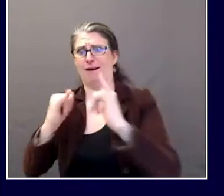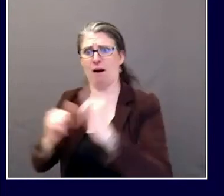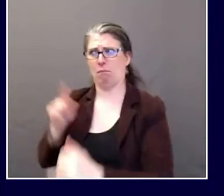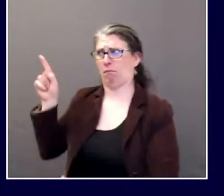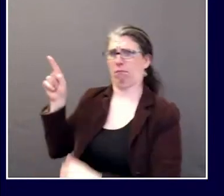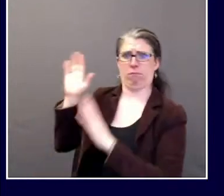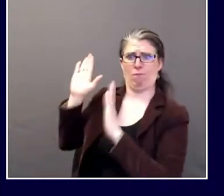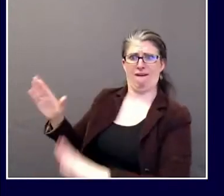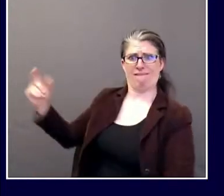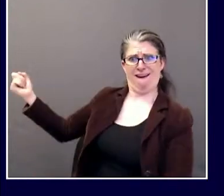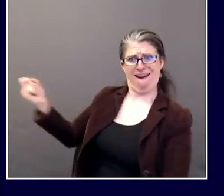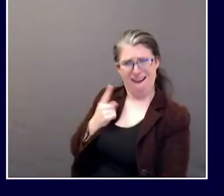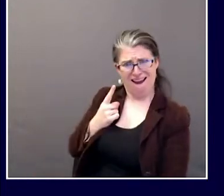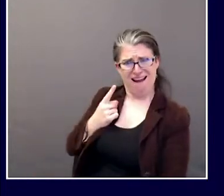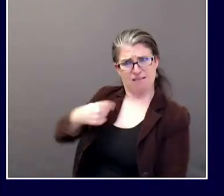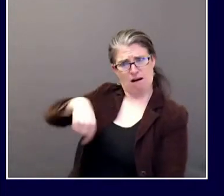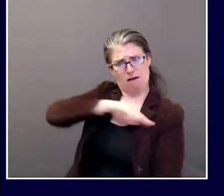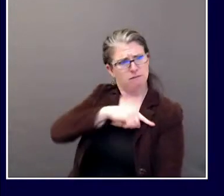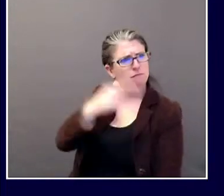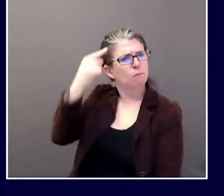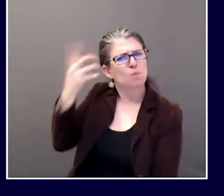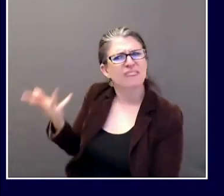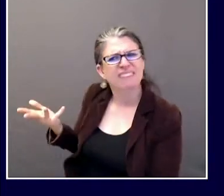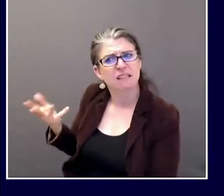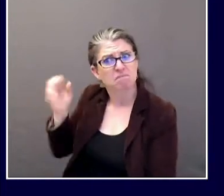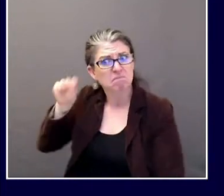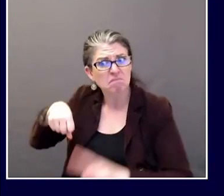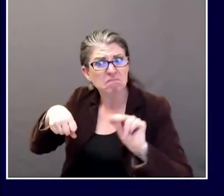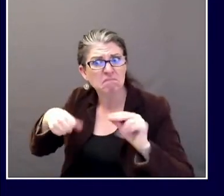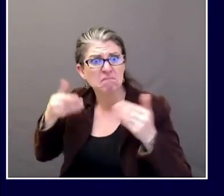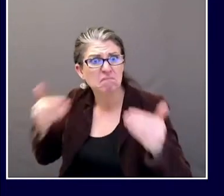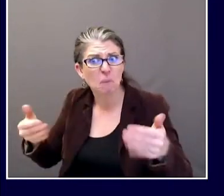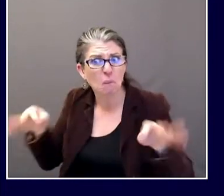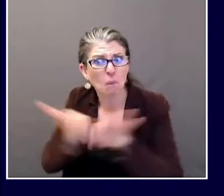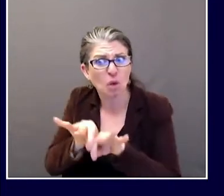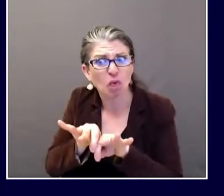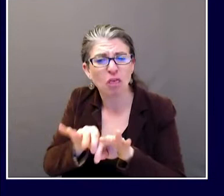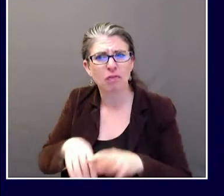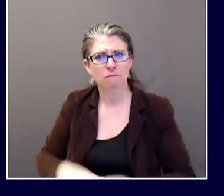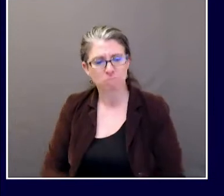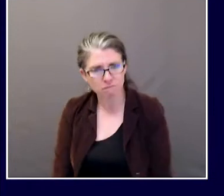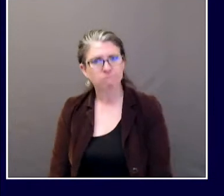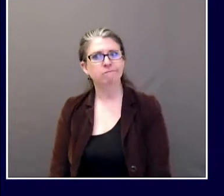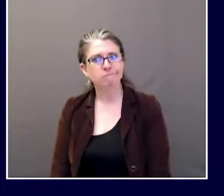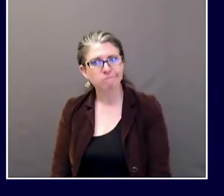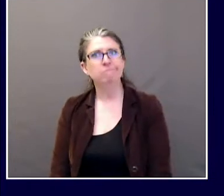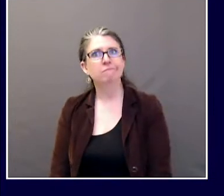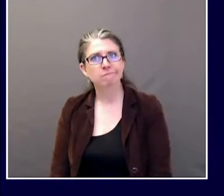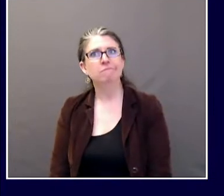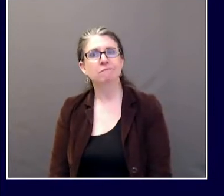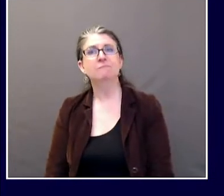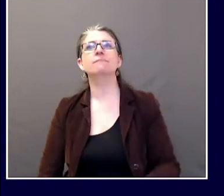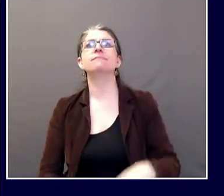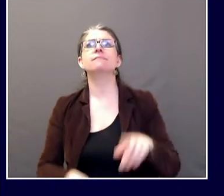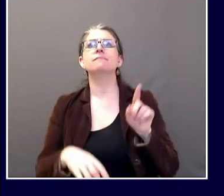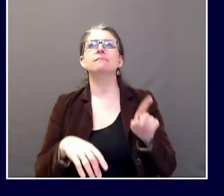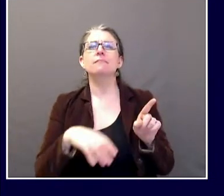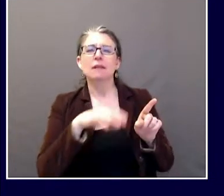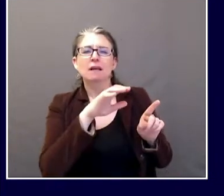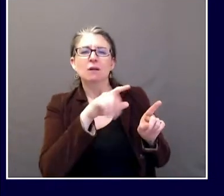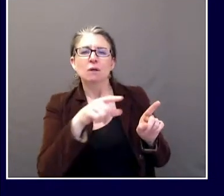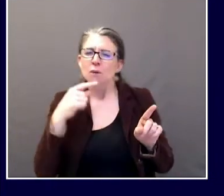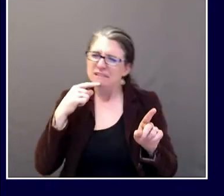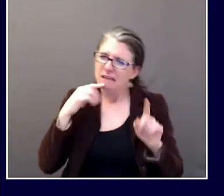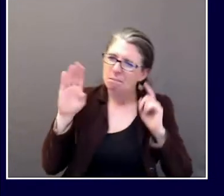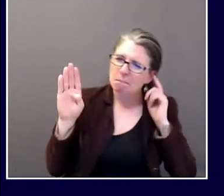with VAMs? Because as I understand it, it's still operational. It is operational. It was a situation where